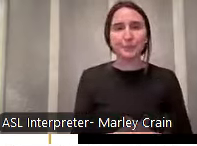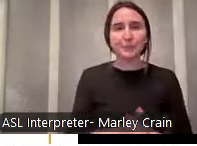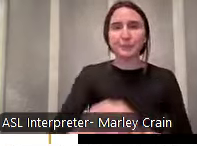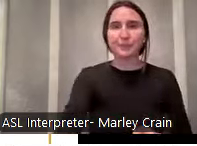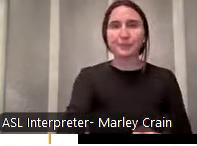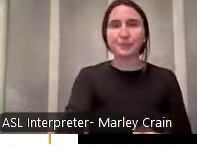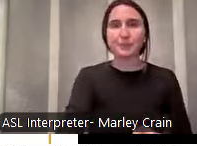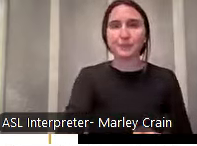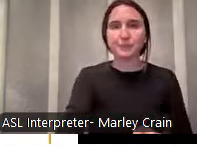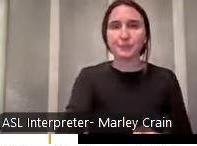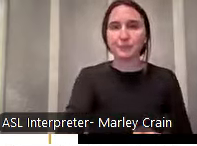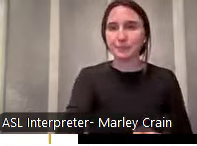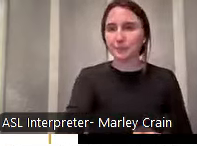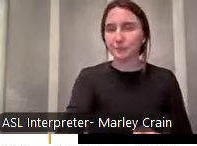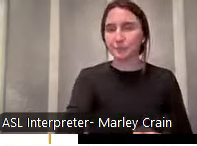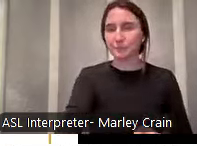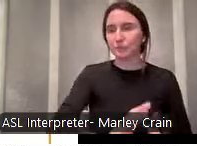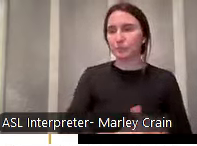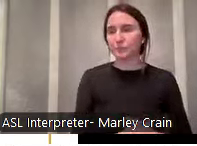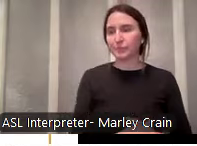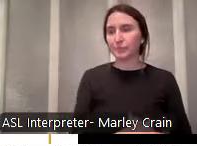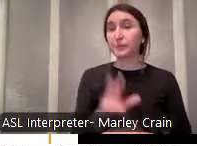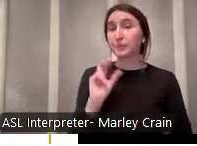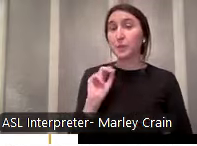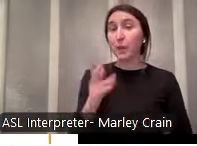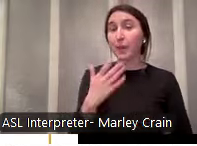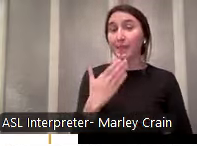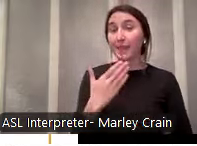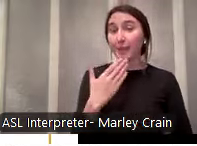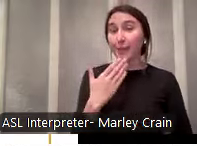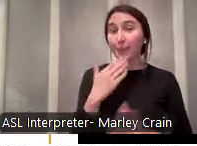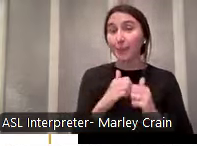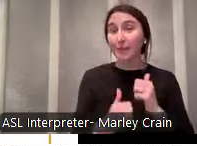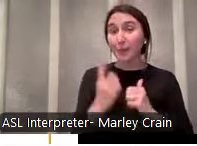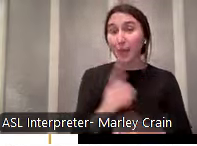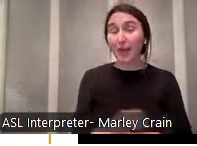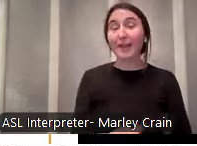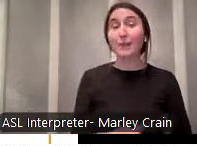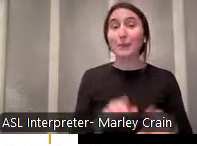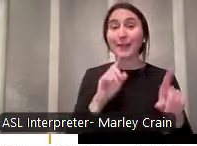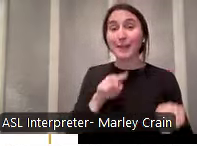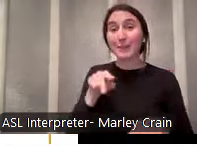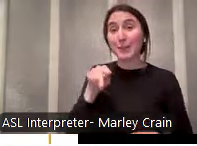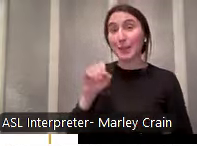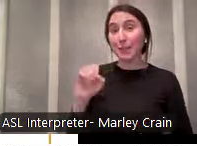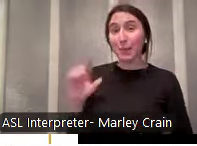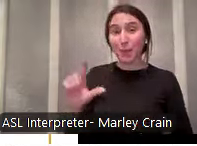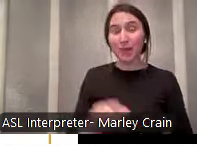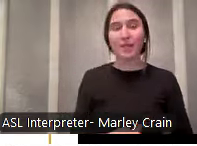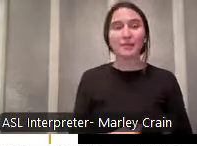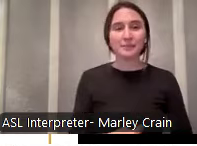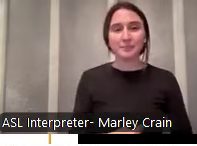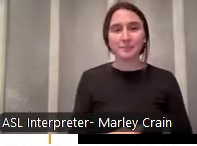All right. Thanks to everybody who took the poll.